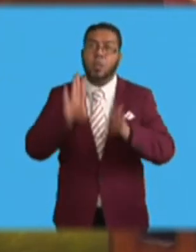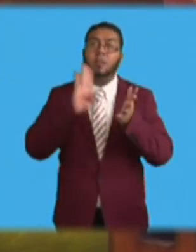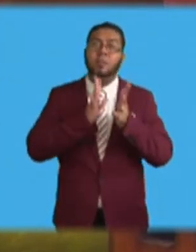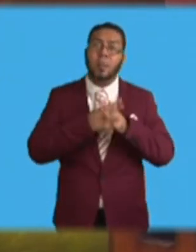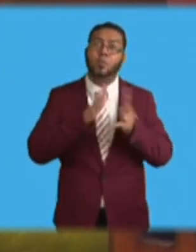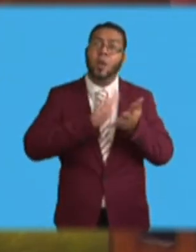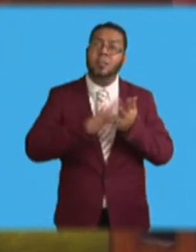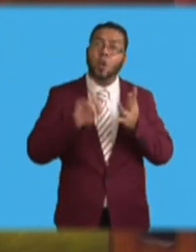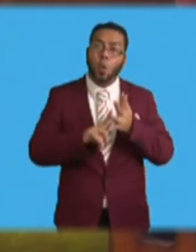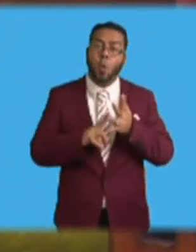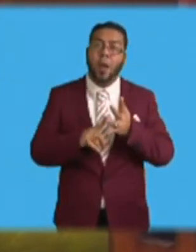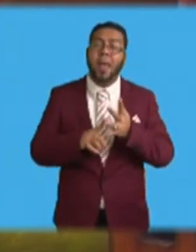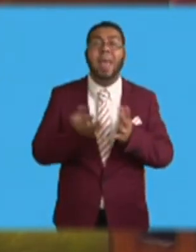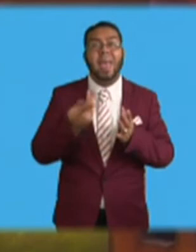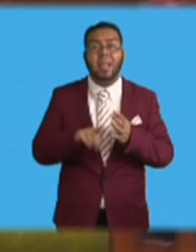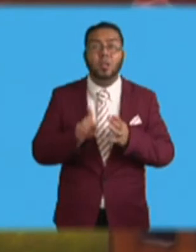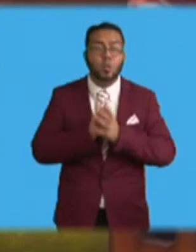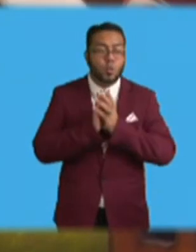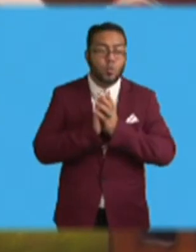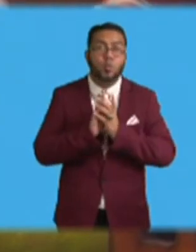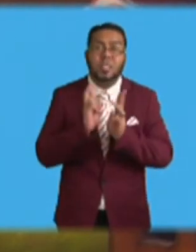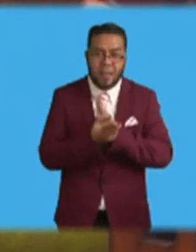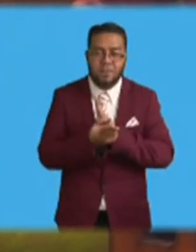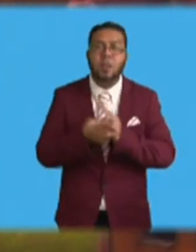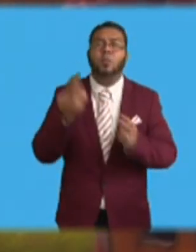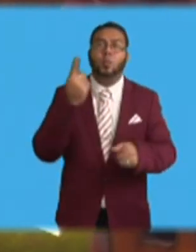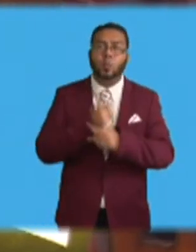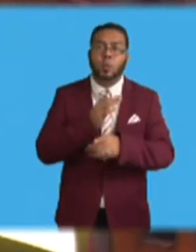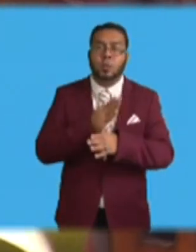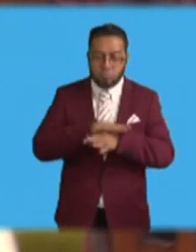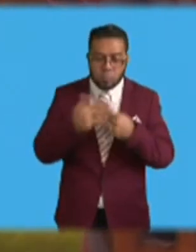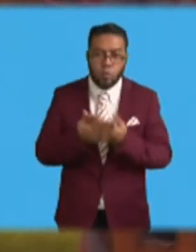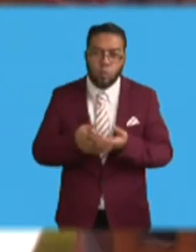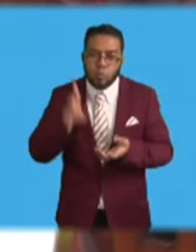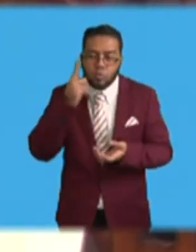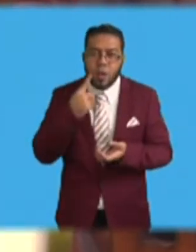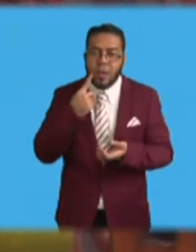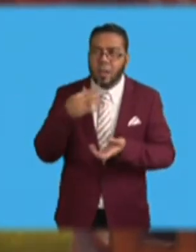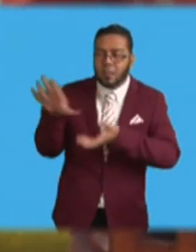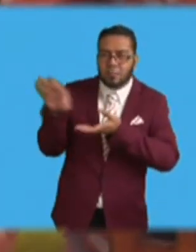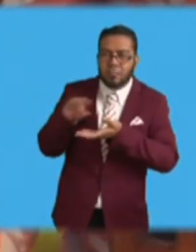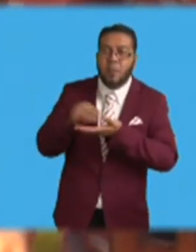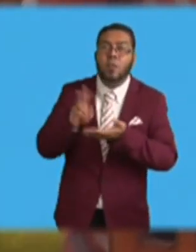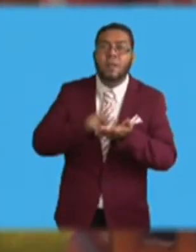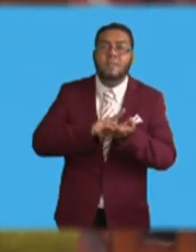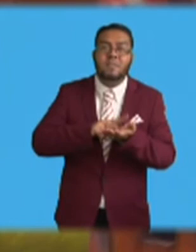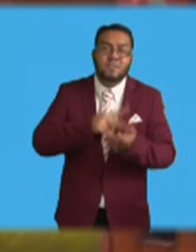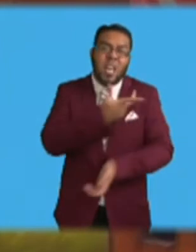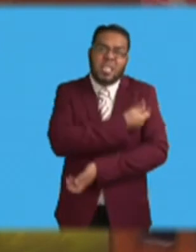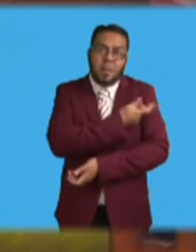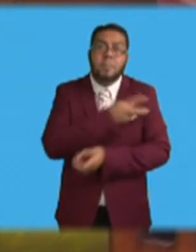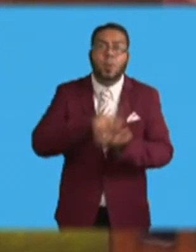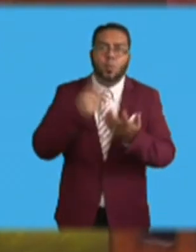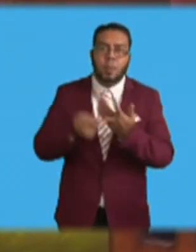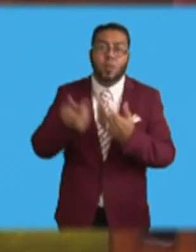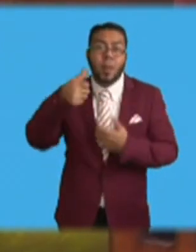and UNICEF to ensure effective implementation of the vaccination program that would